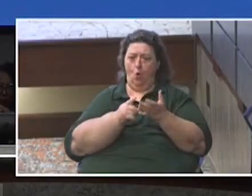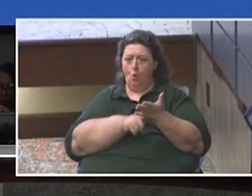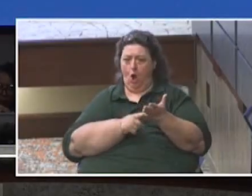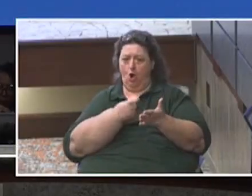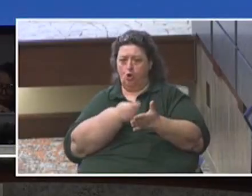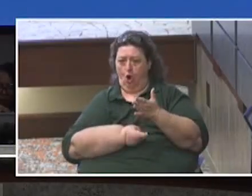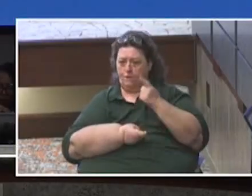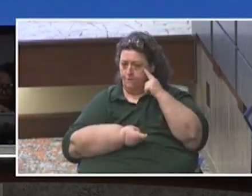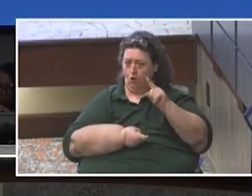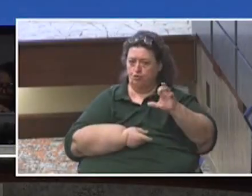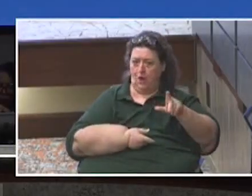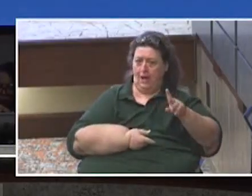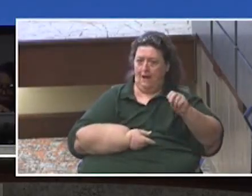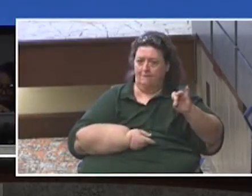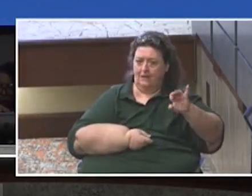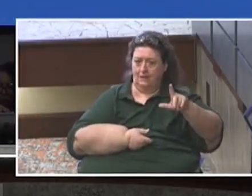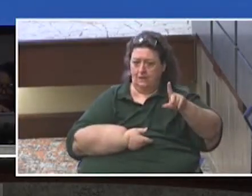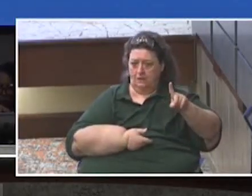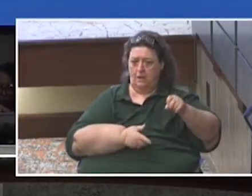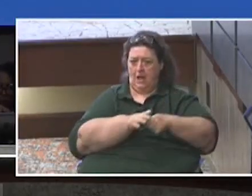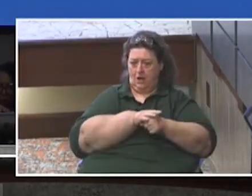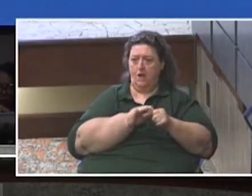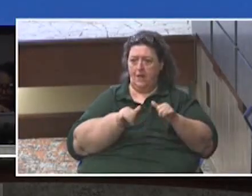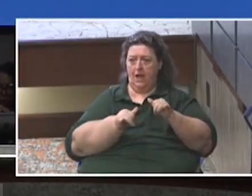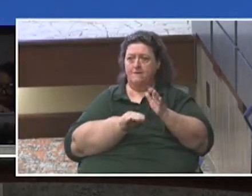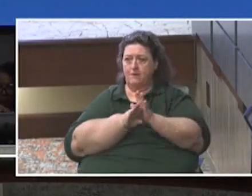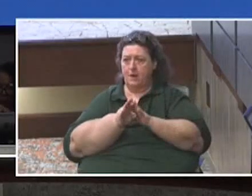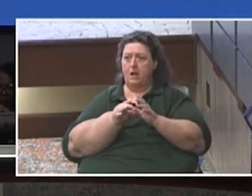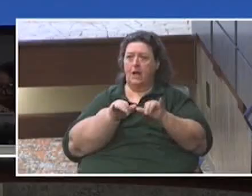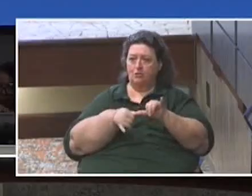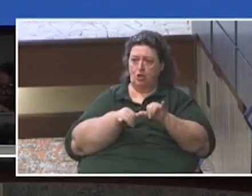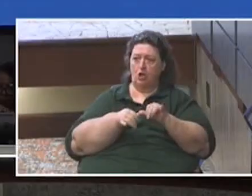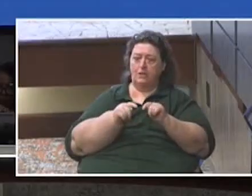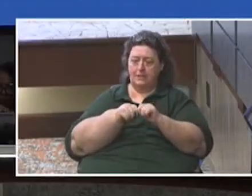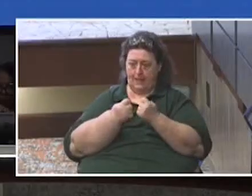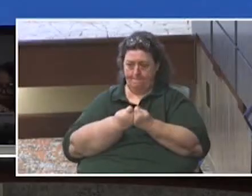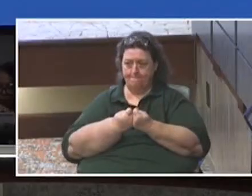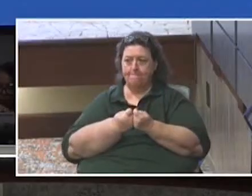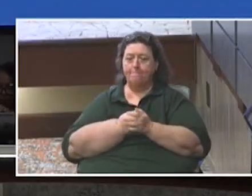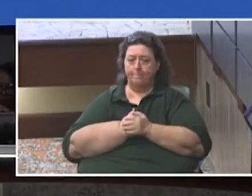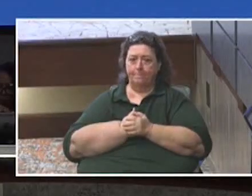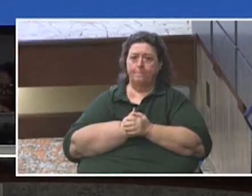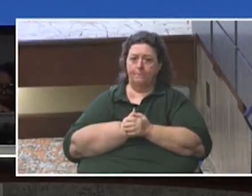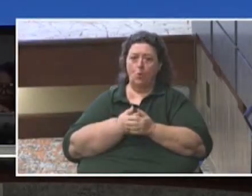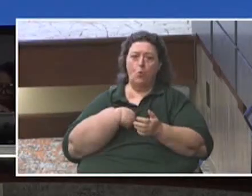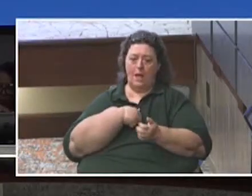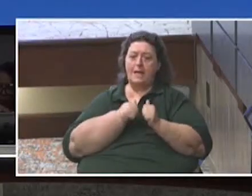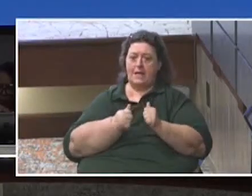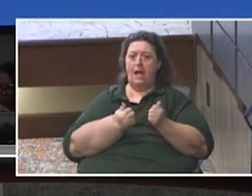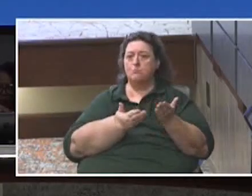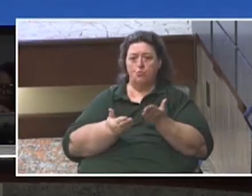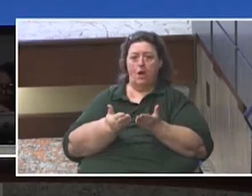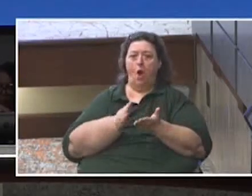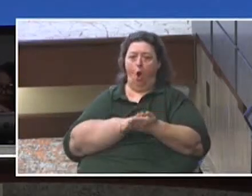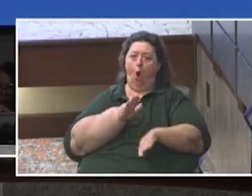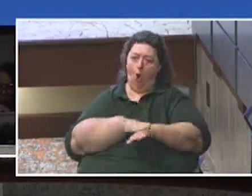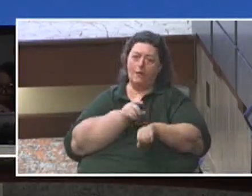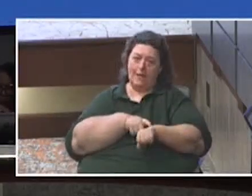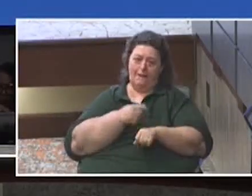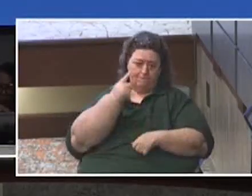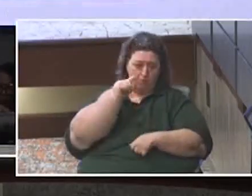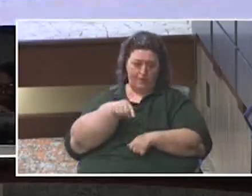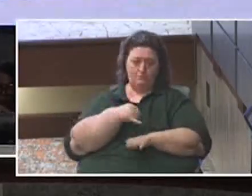working directly with the design team and the engineering team to finalize that scope so that we can deliver that on time with the